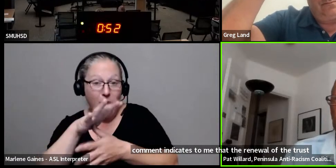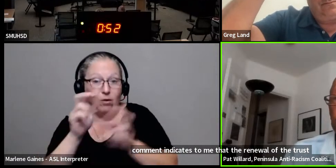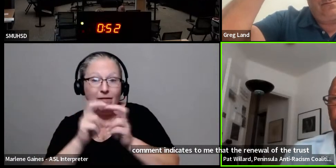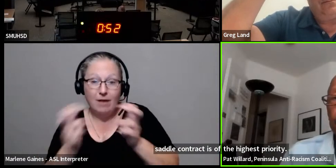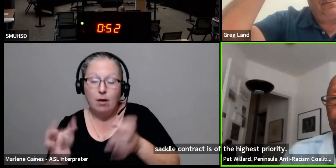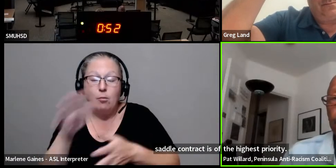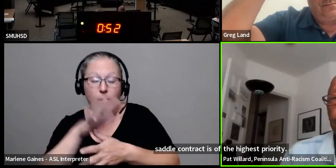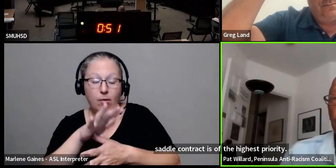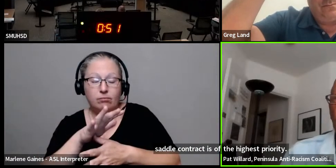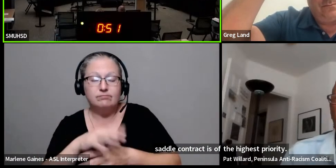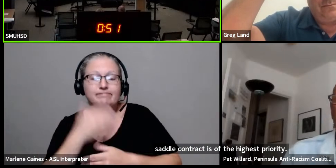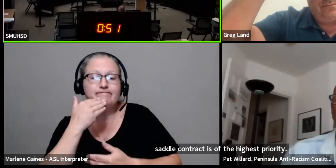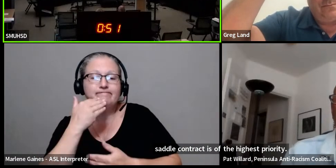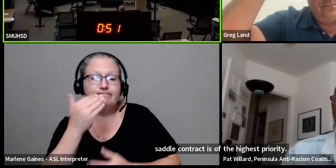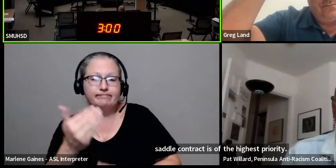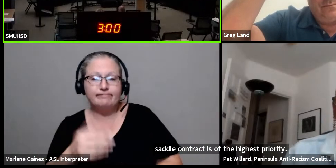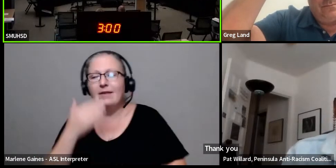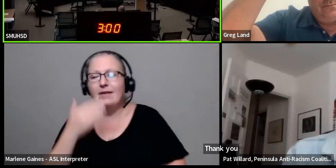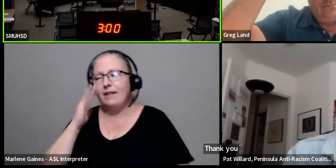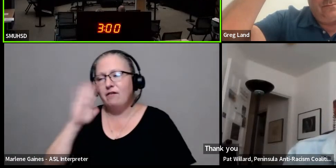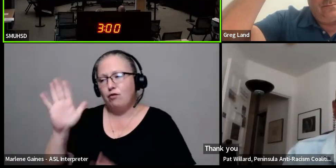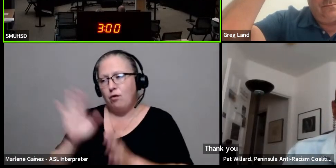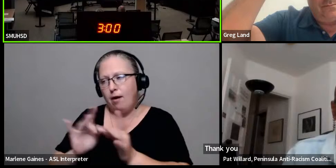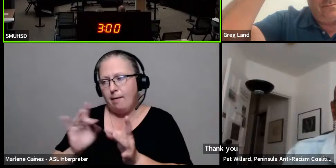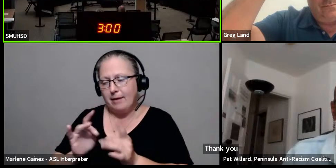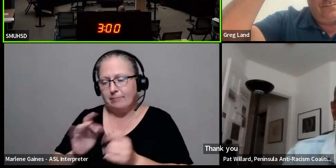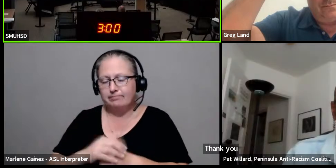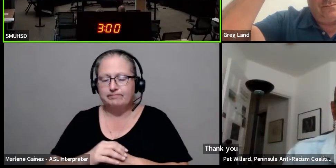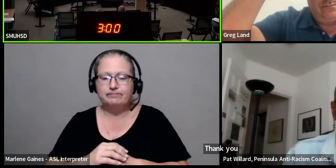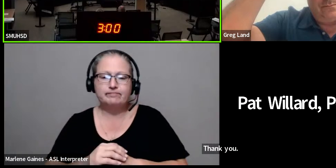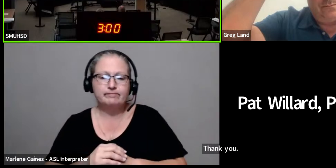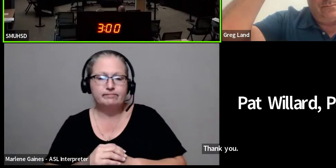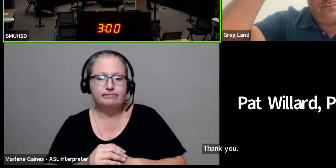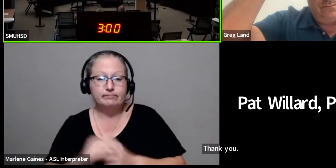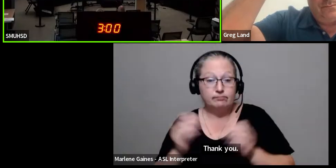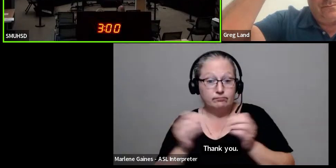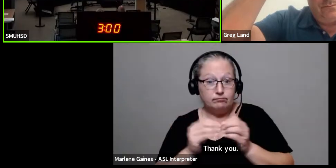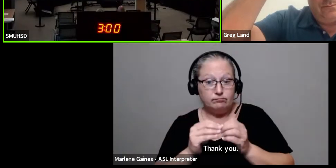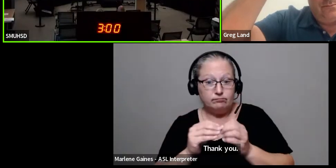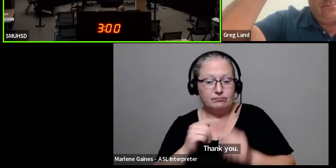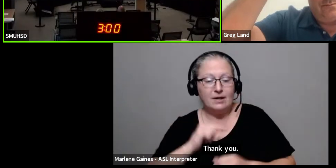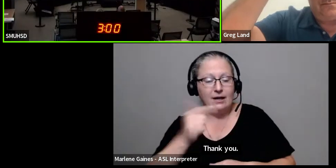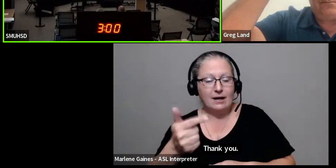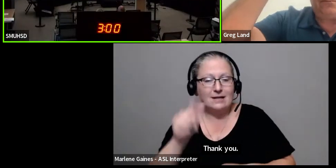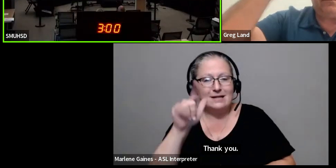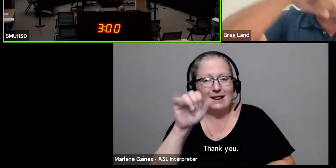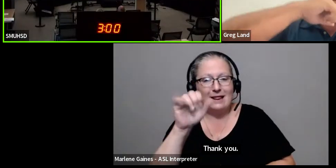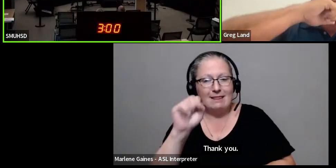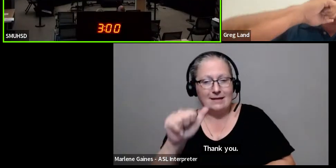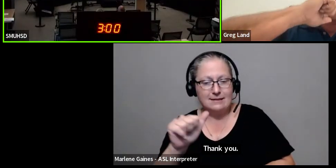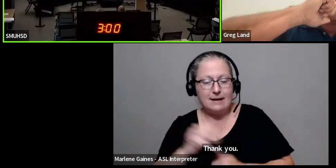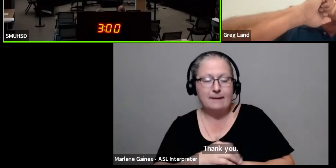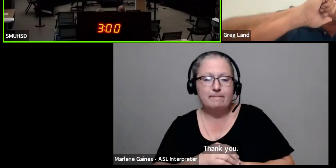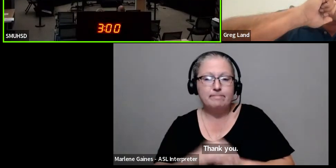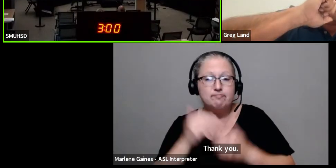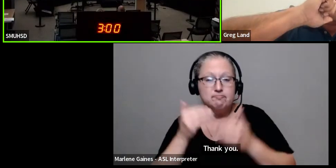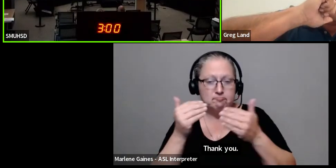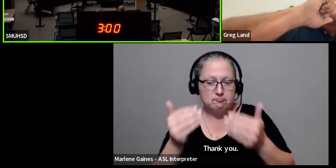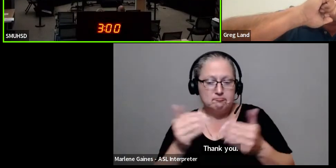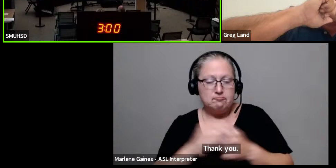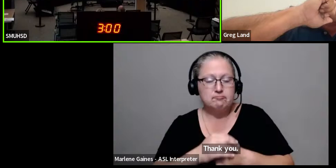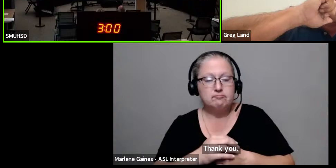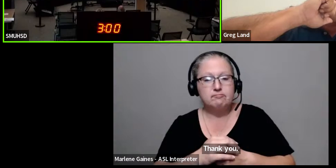you. Thank you for your comment. Are there any? Next will be Lisa. Go ahead.